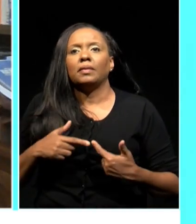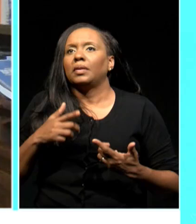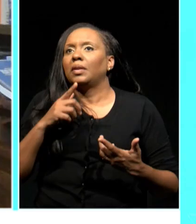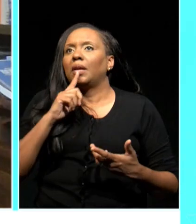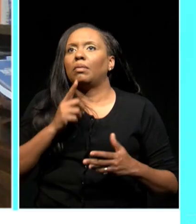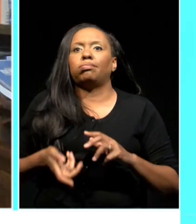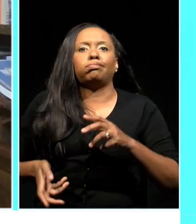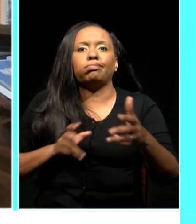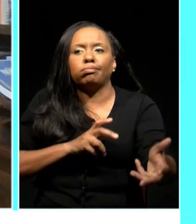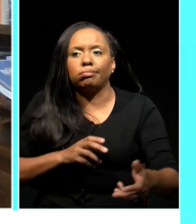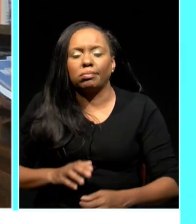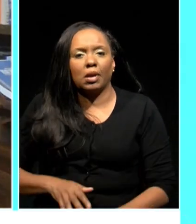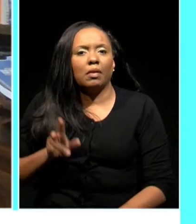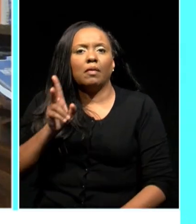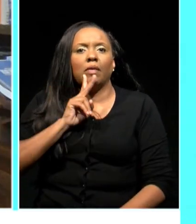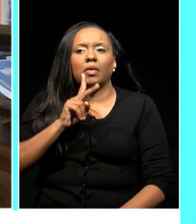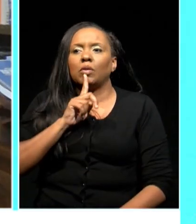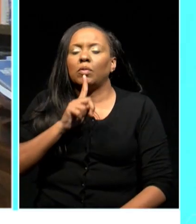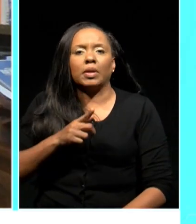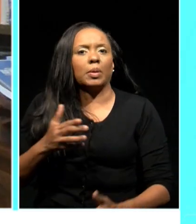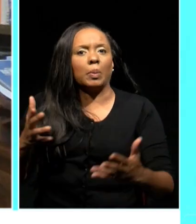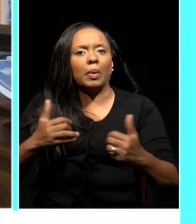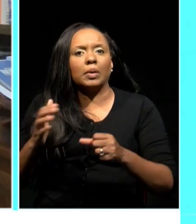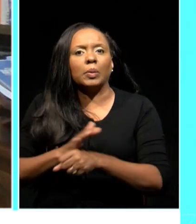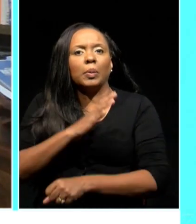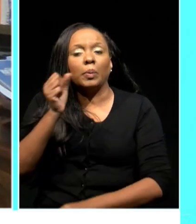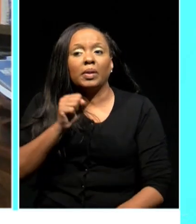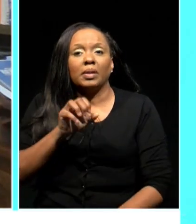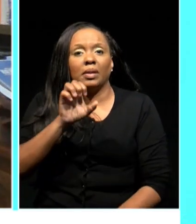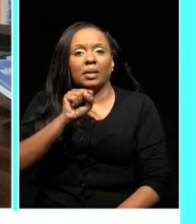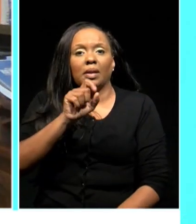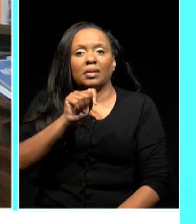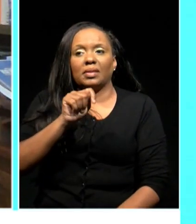really trying to win that seat in St. Lucie. And unfortunately, one of